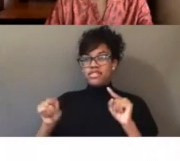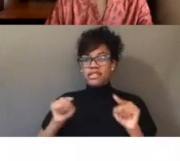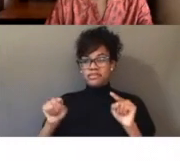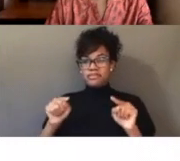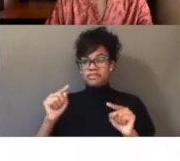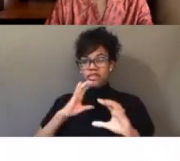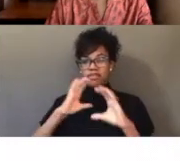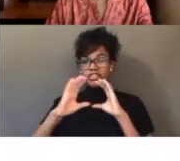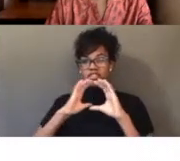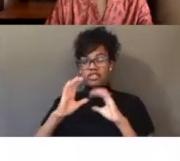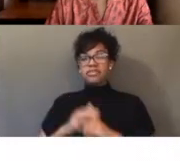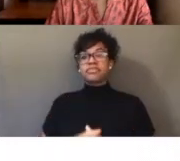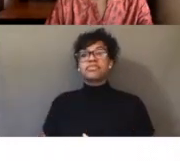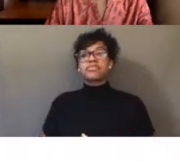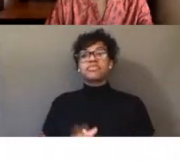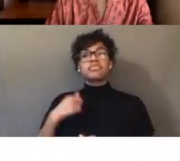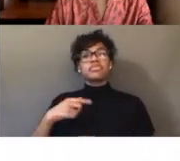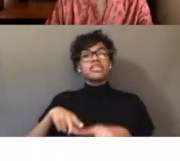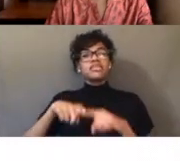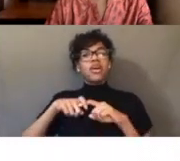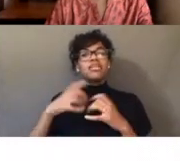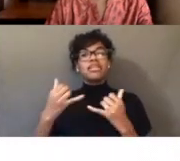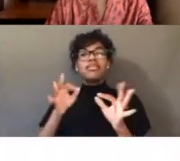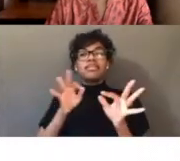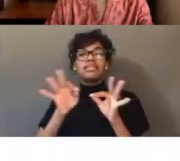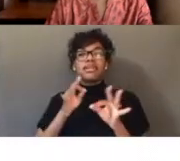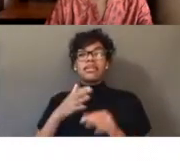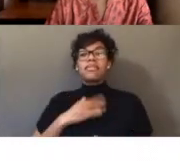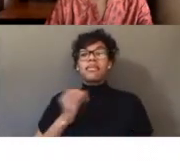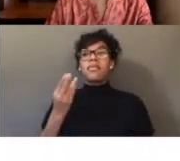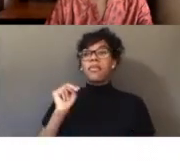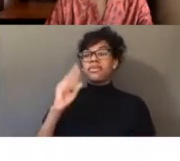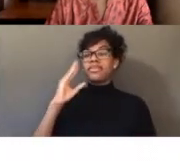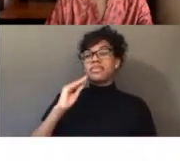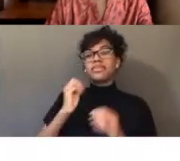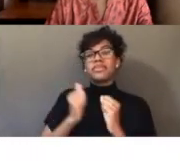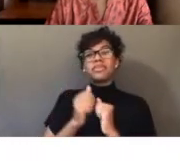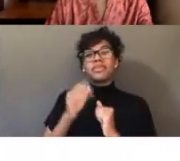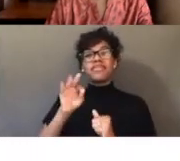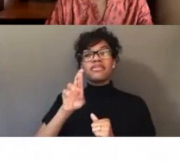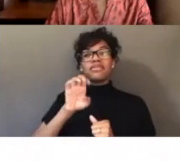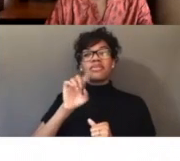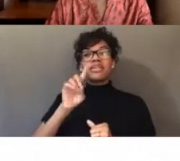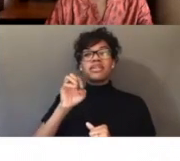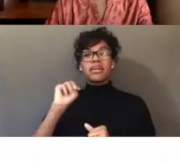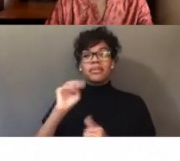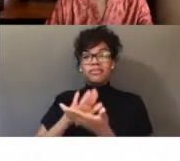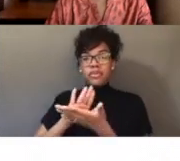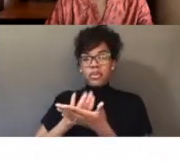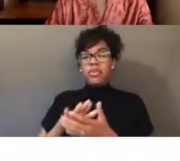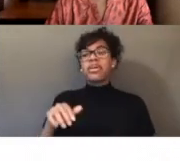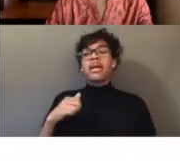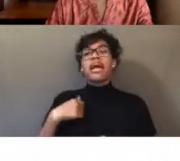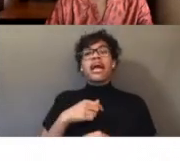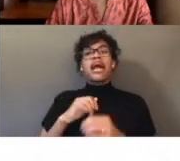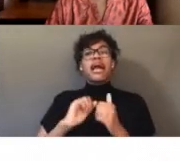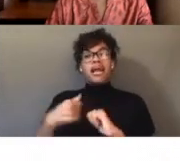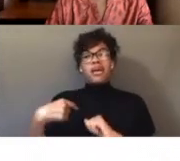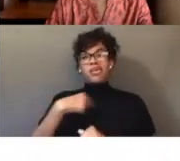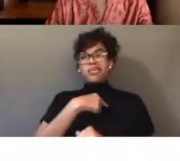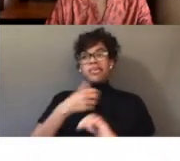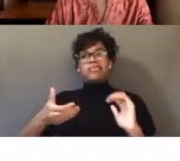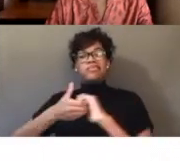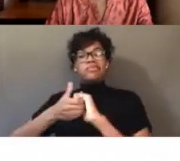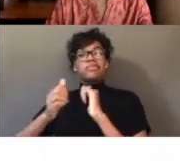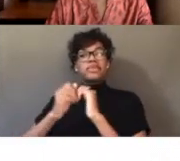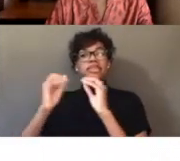MAPSO Freedom School, but also how we sought to collaborate with the teachers union to impact both our community and the union